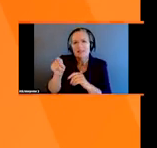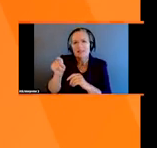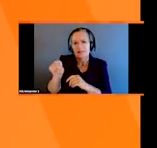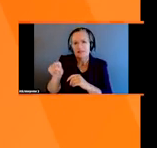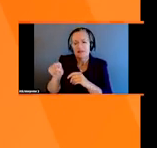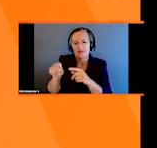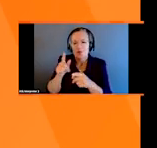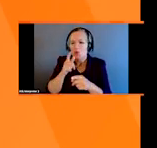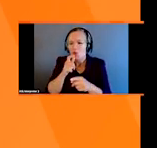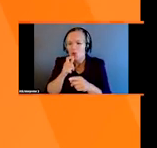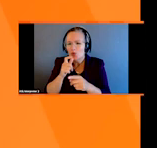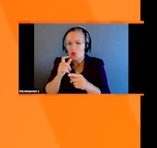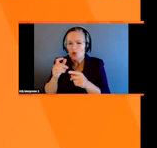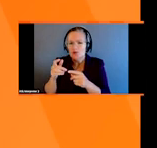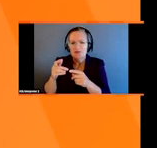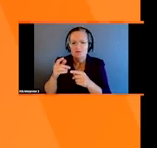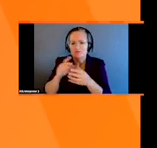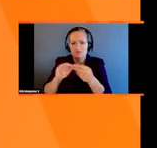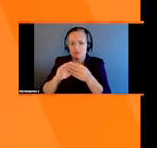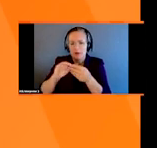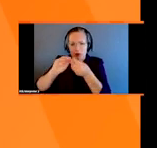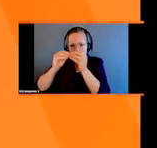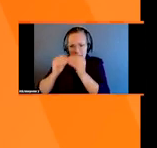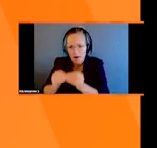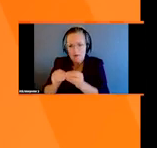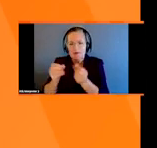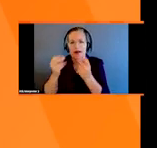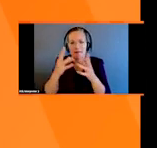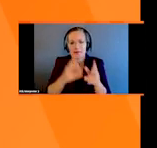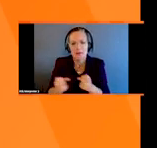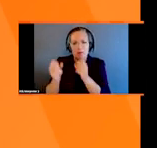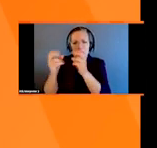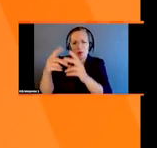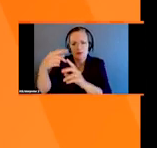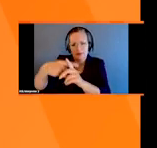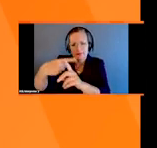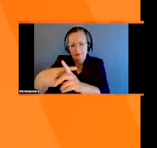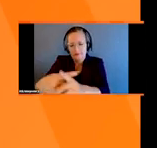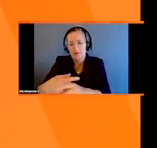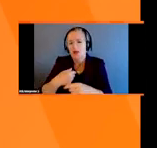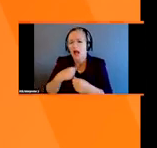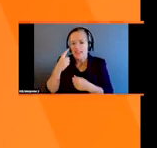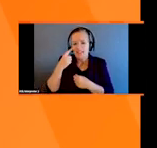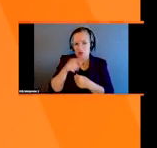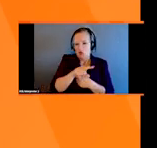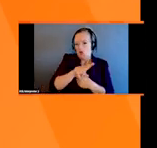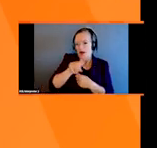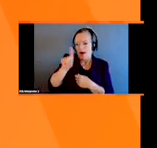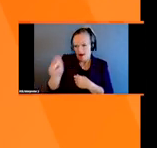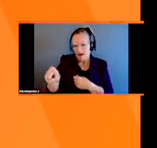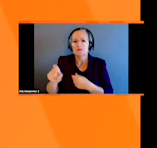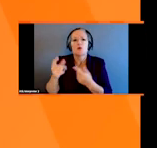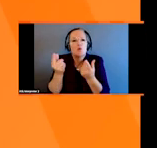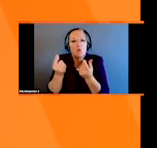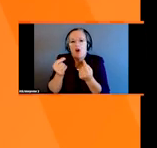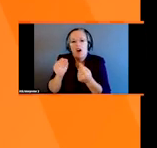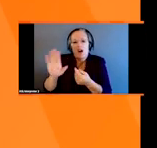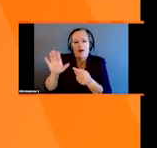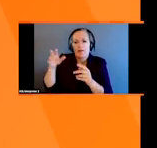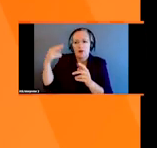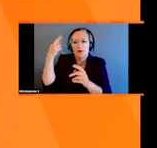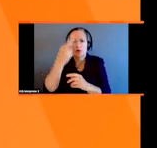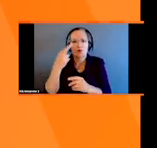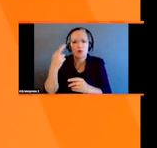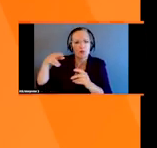you're actually using it by doing it at least once per month or planning once per month and committing to a number? Yes, the second one, Laurie. Yeah, so I